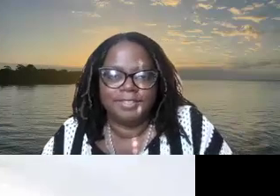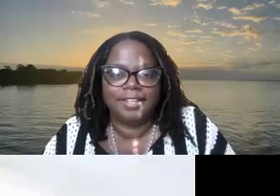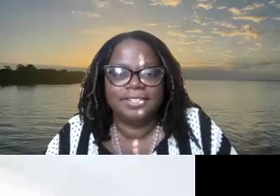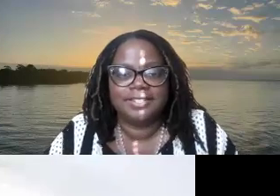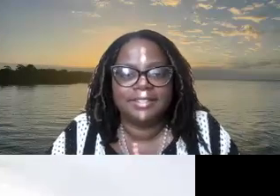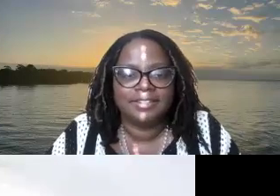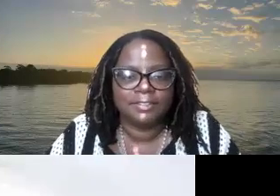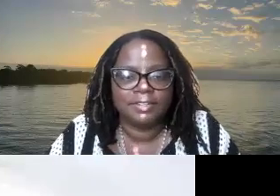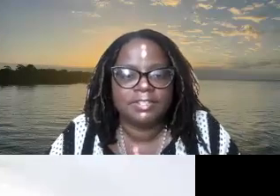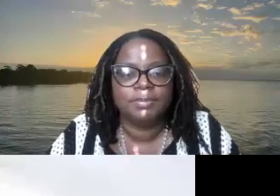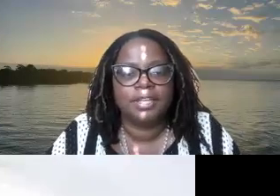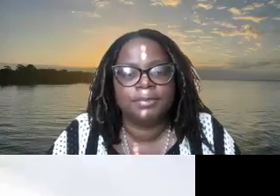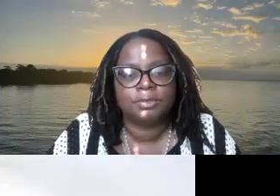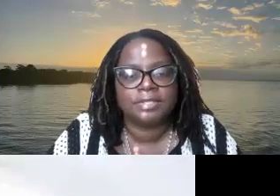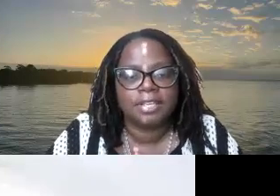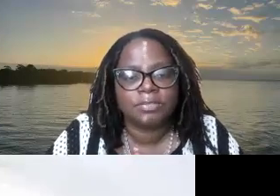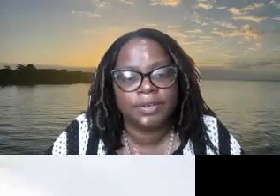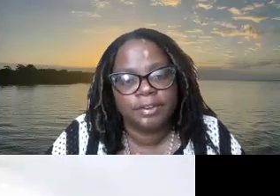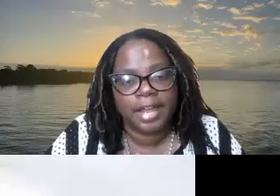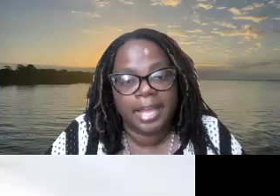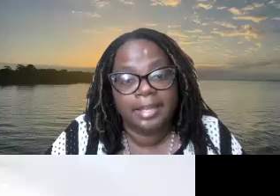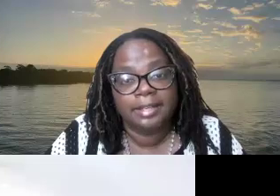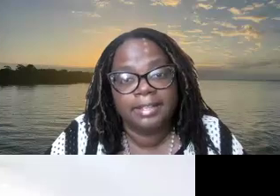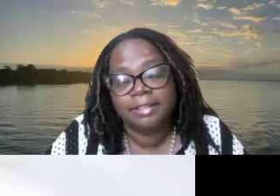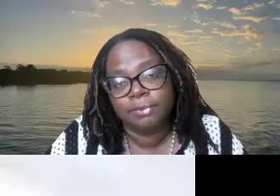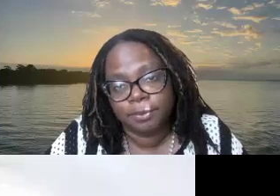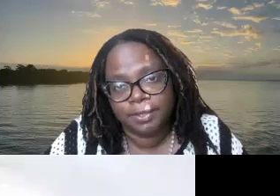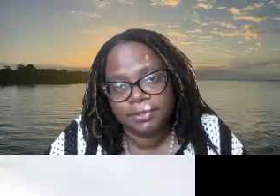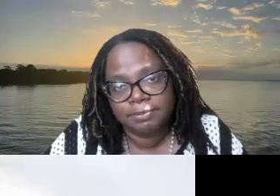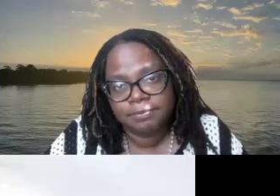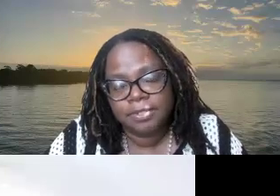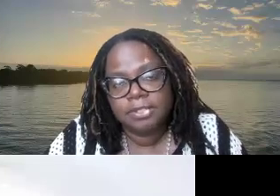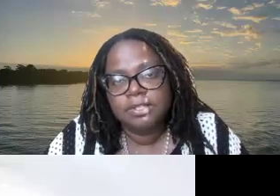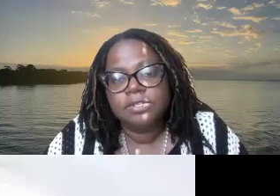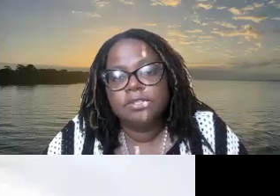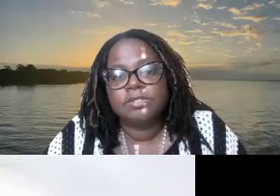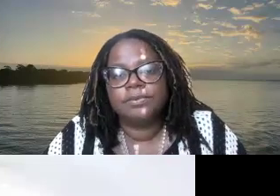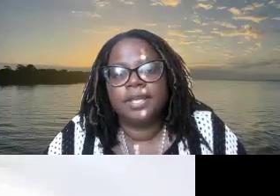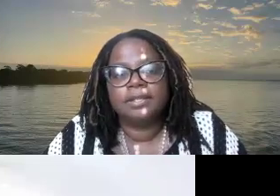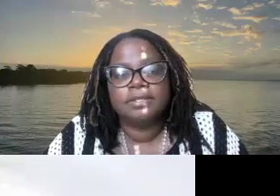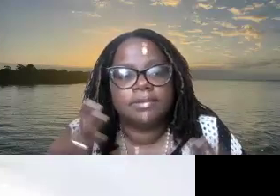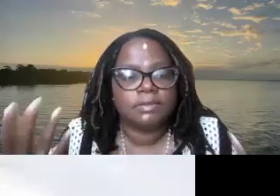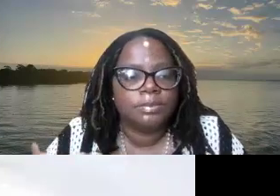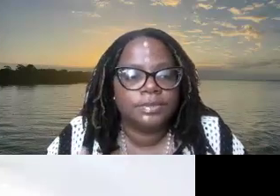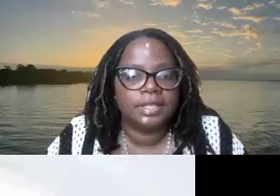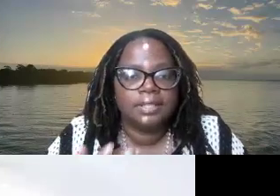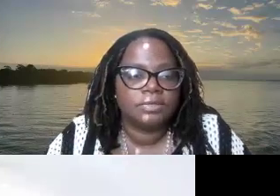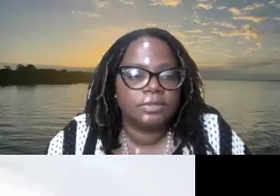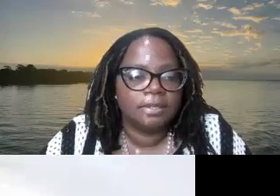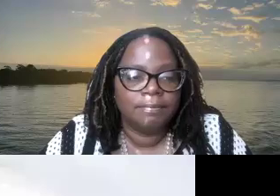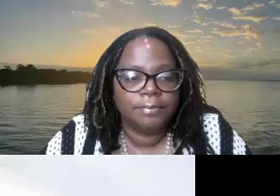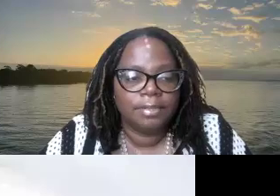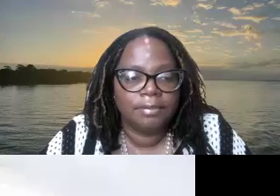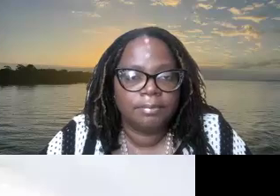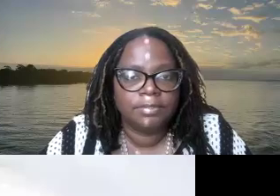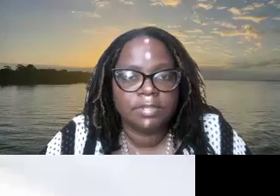and down. The idea here is to be able to assess where you're at any given moment. So that is the tool that I think is